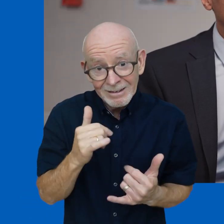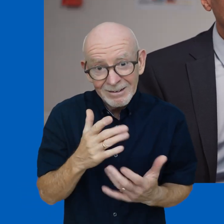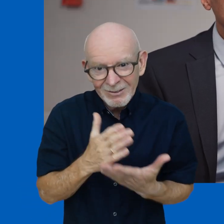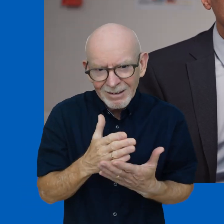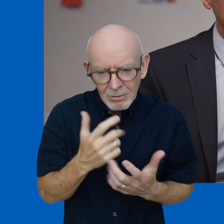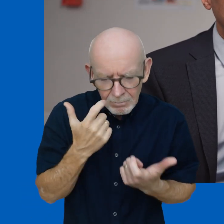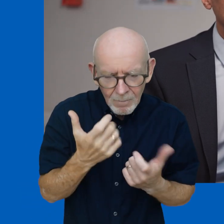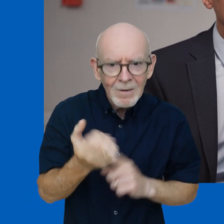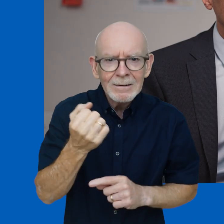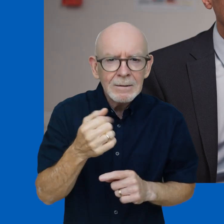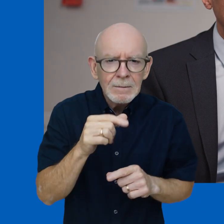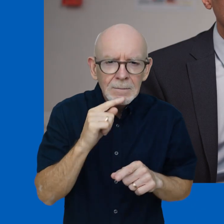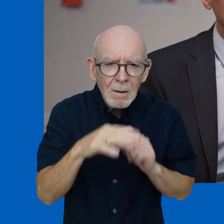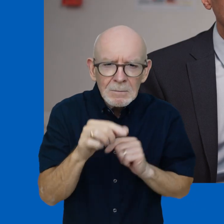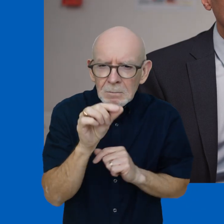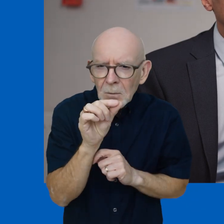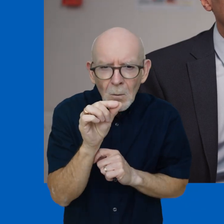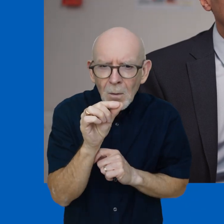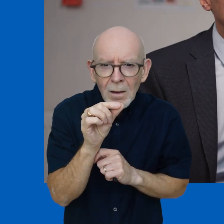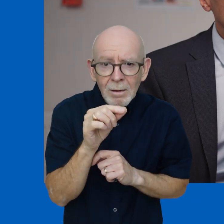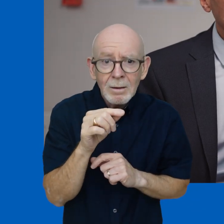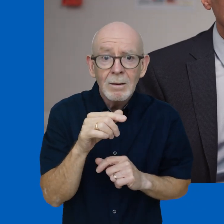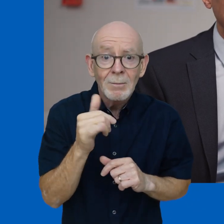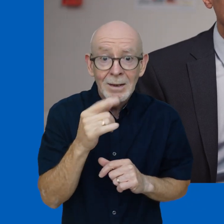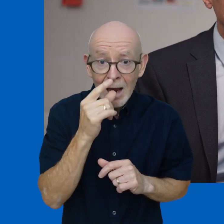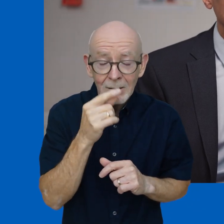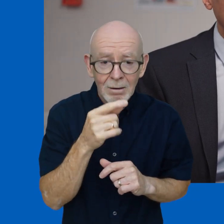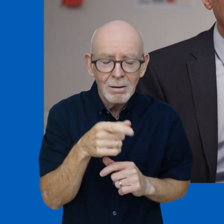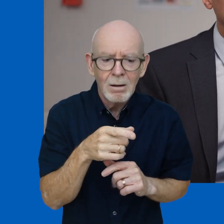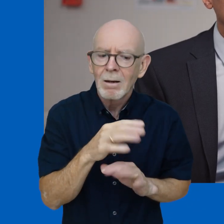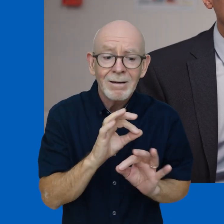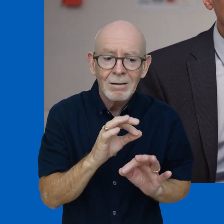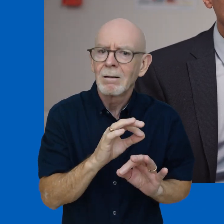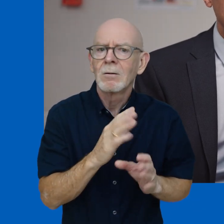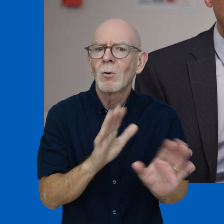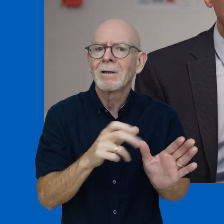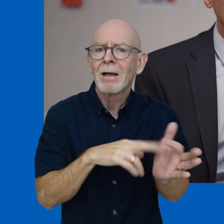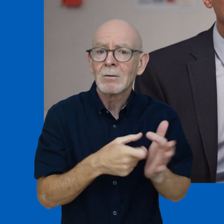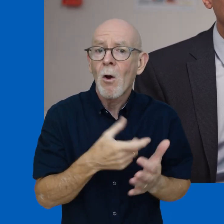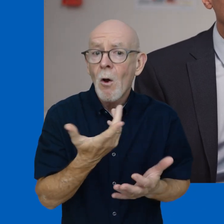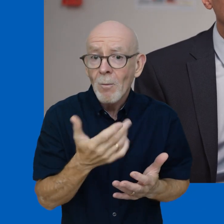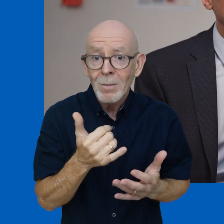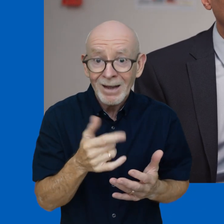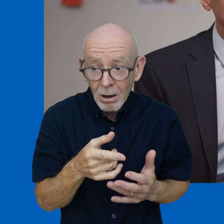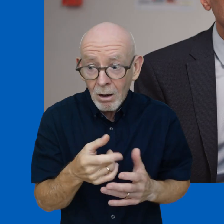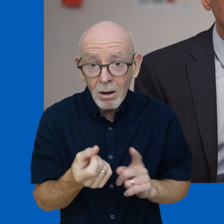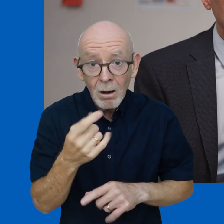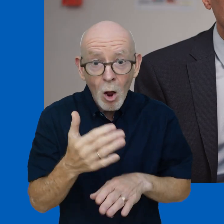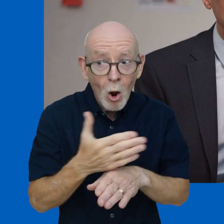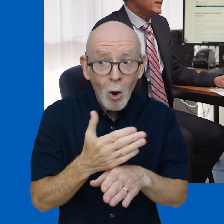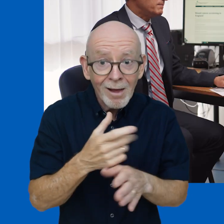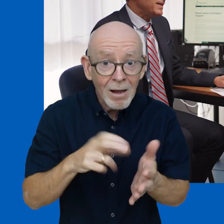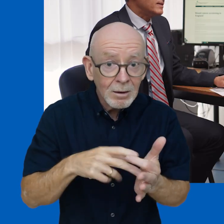looks for tiny amounts of blood in the stool samples, which can either rule out cancer or be an early indicator of pre-cancer or cancer